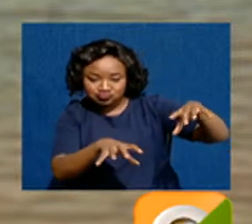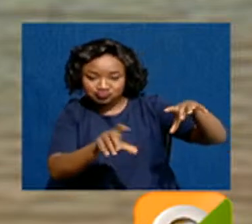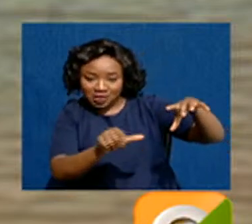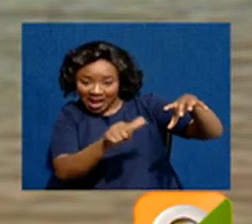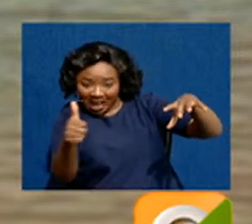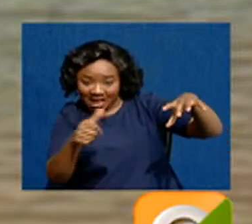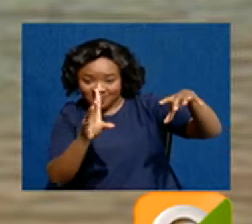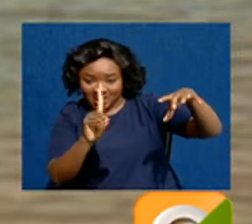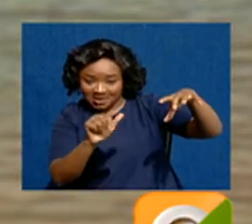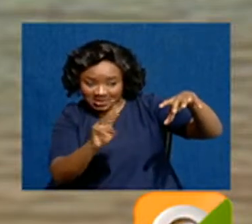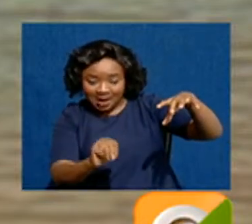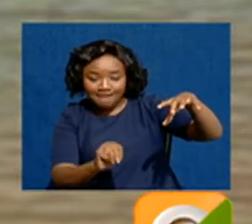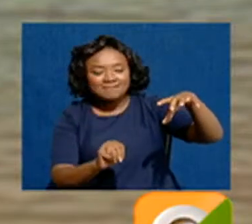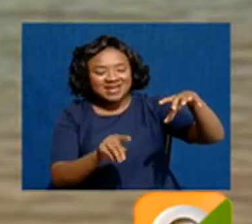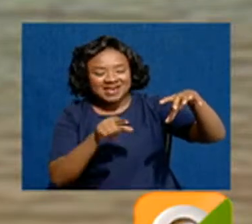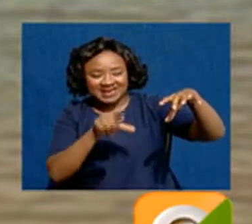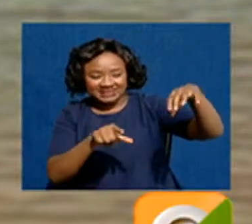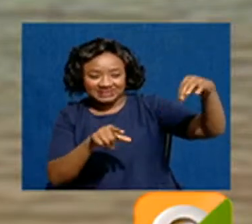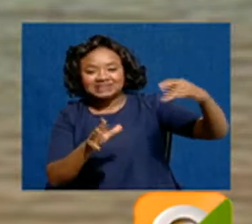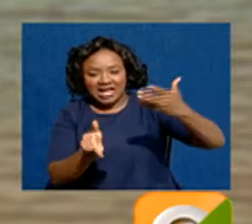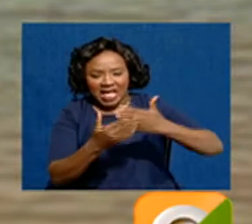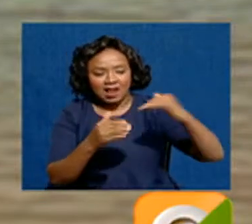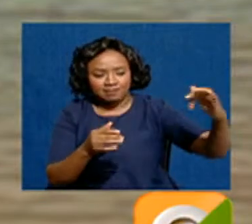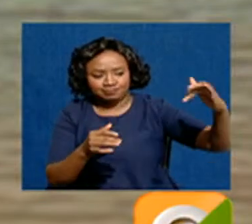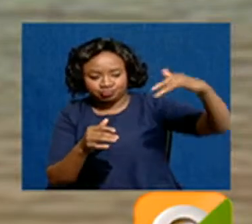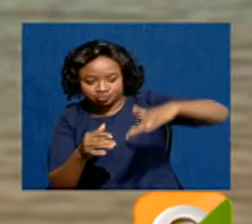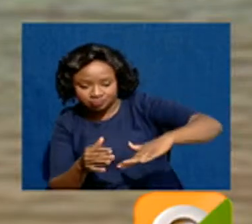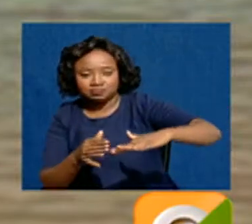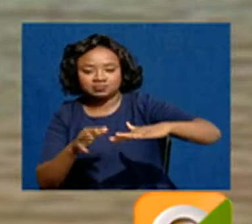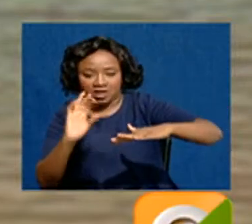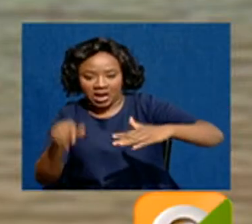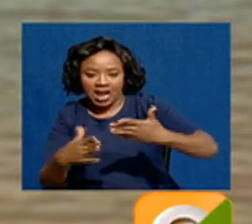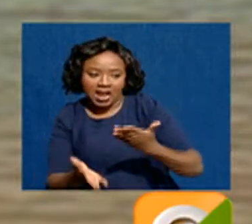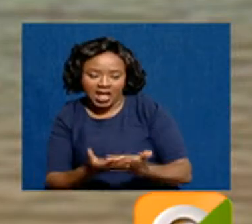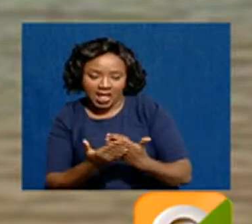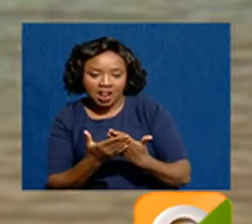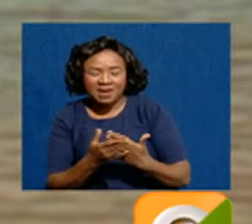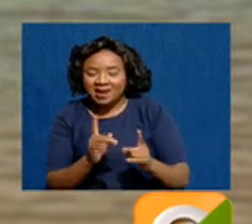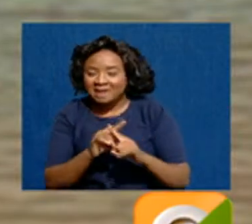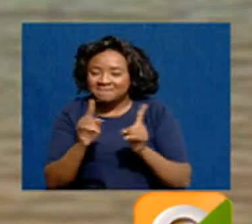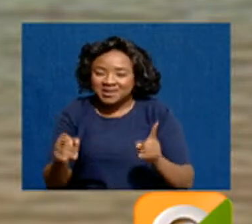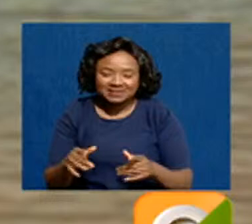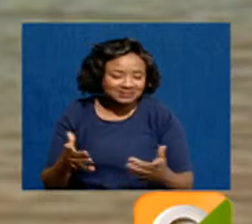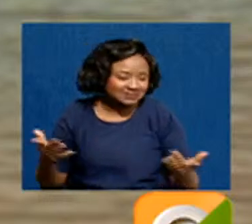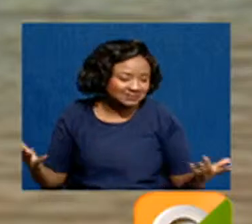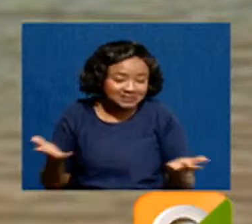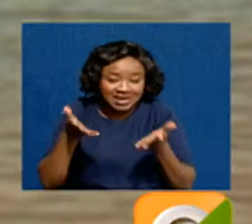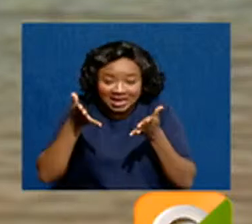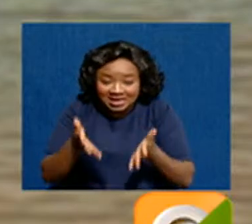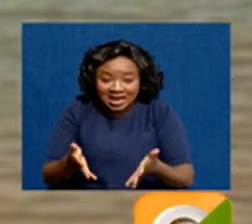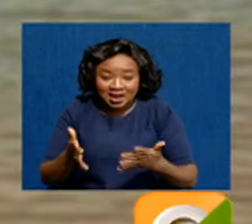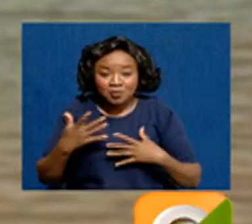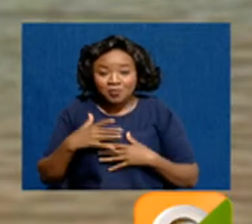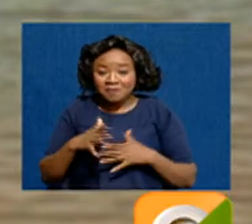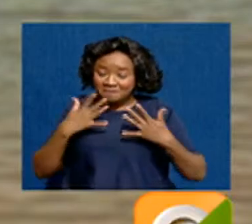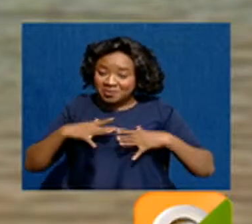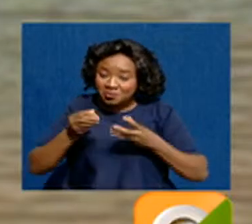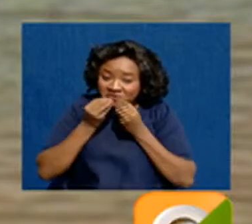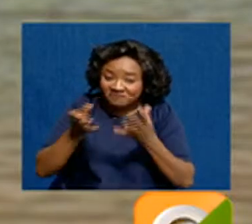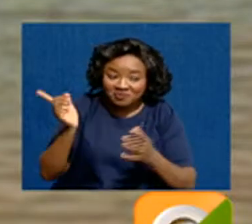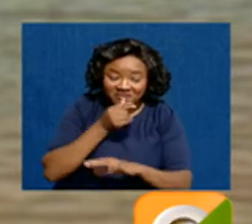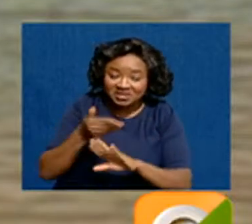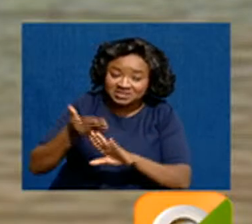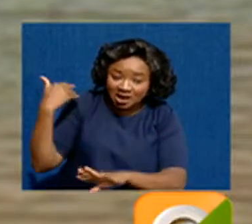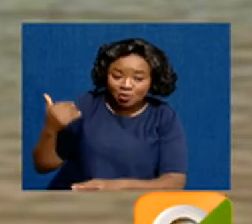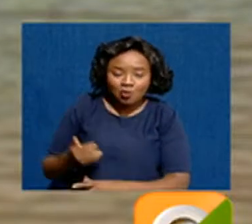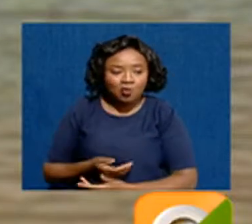What should be done all the time, and it was done this time round, and I want to appreciate people of Garissa. People were alerted in good time.